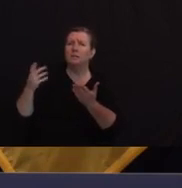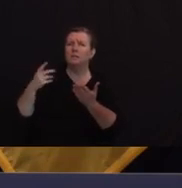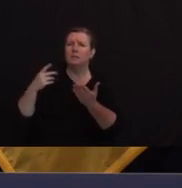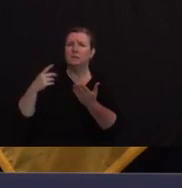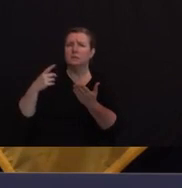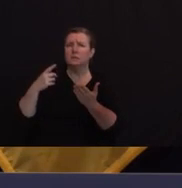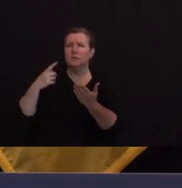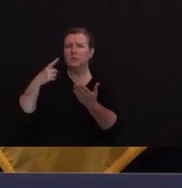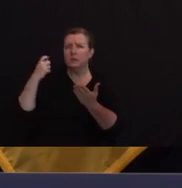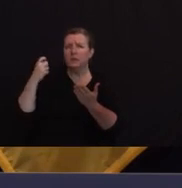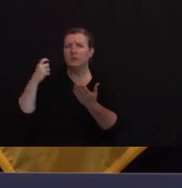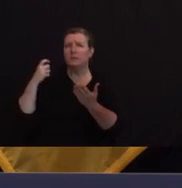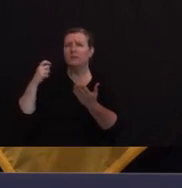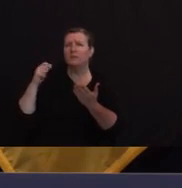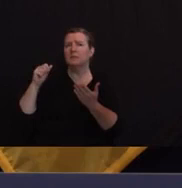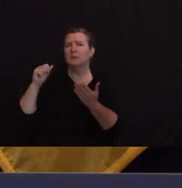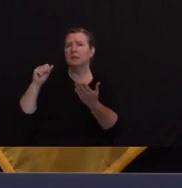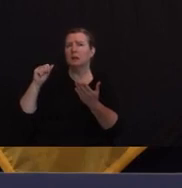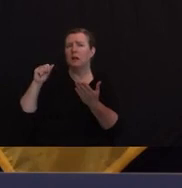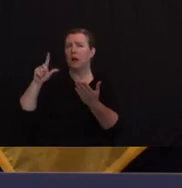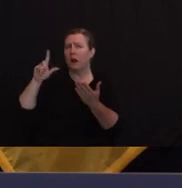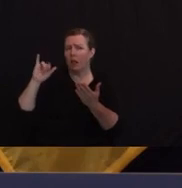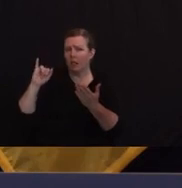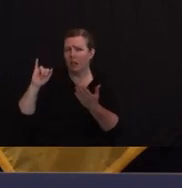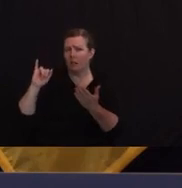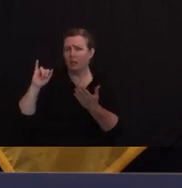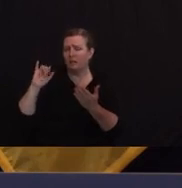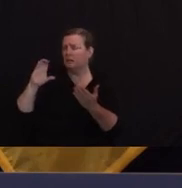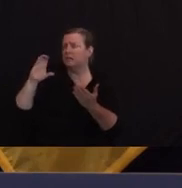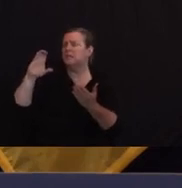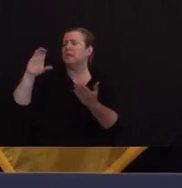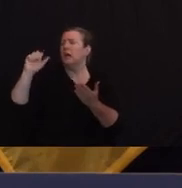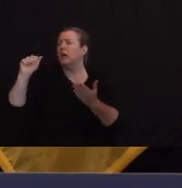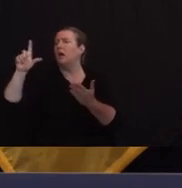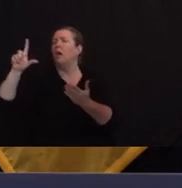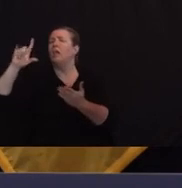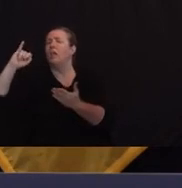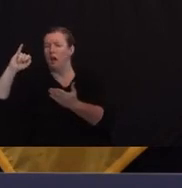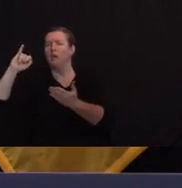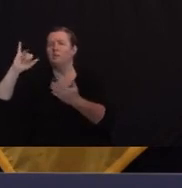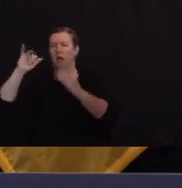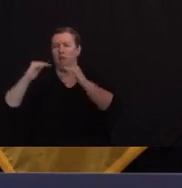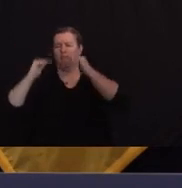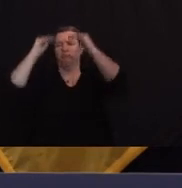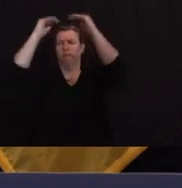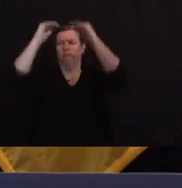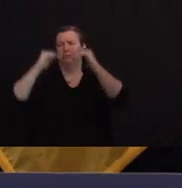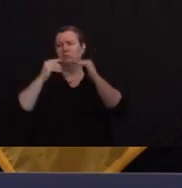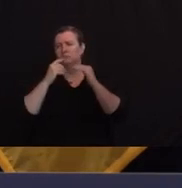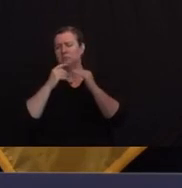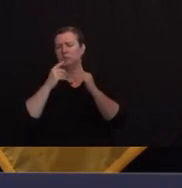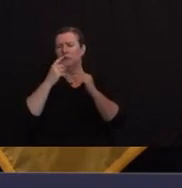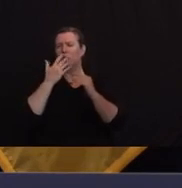consider fully remote learning, but were not required to make the switch. Is the state using the same standard this year?